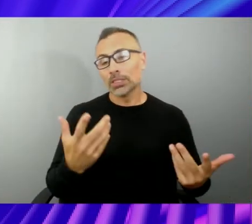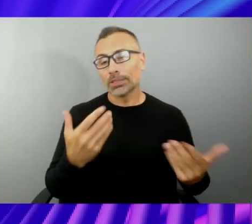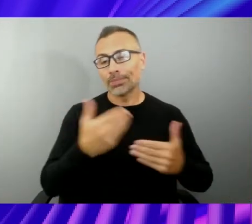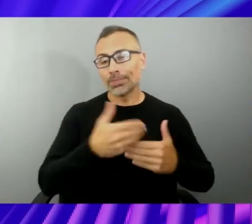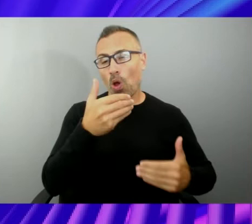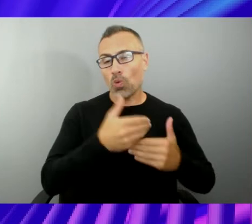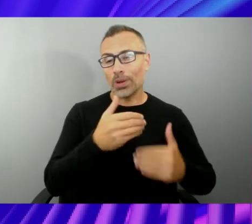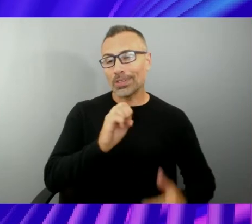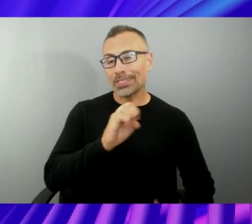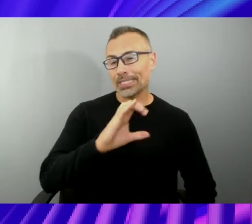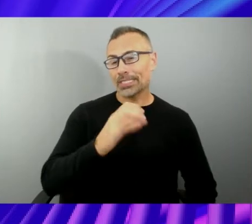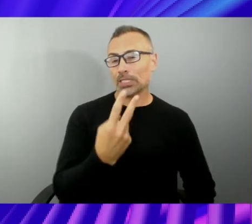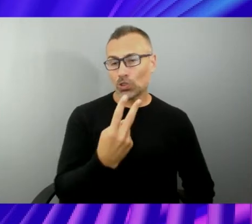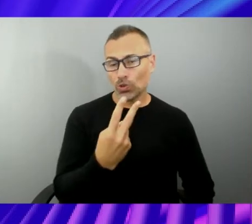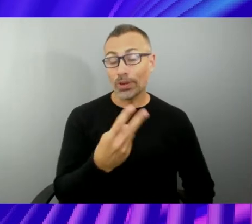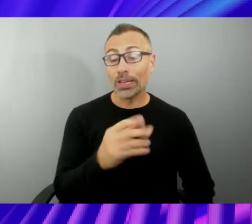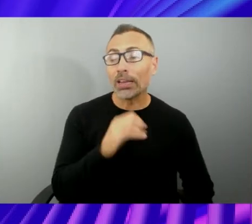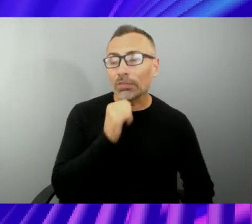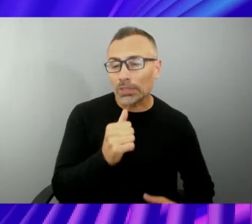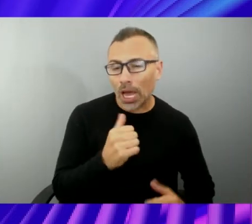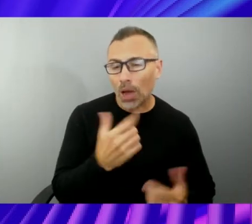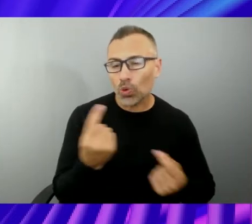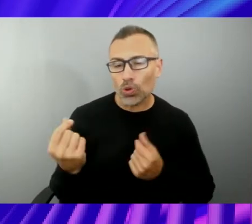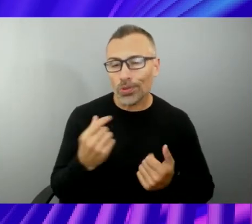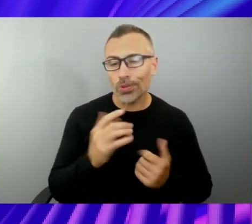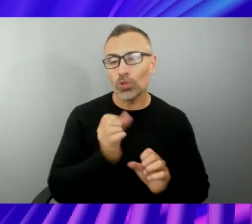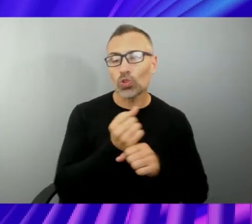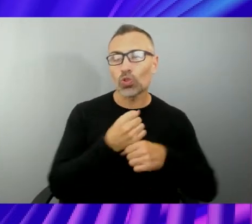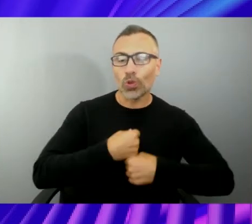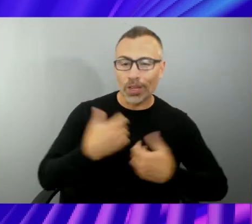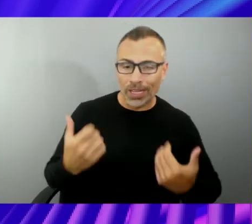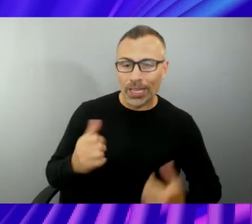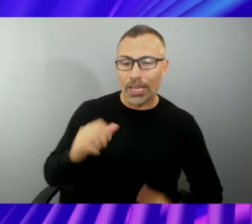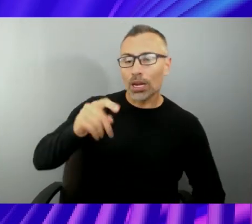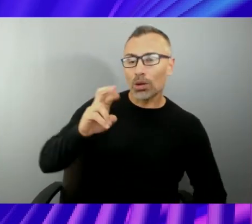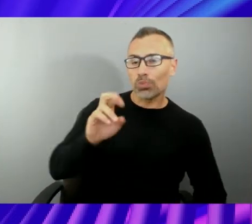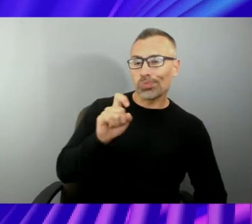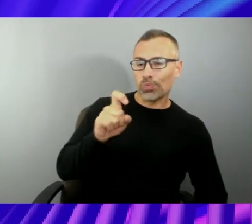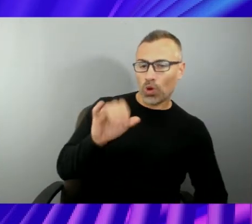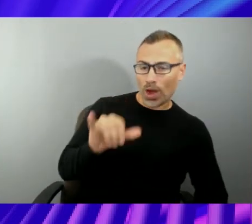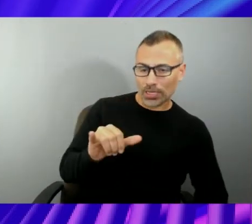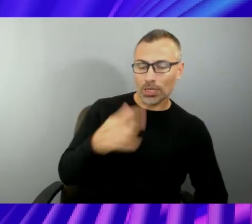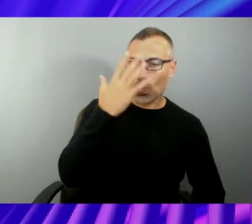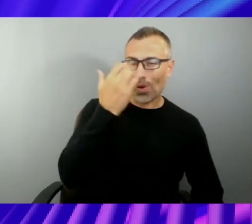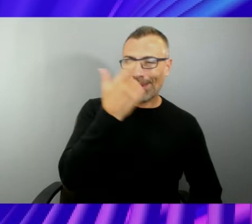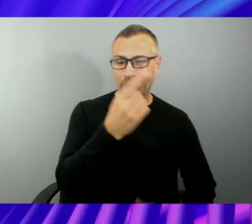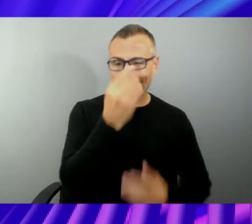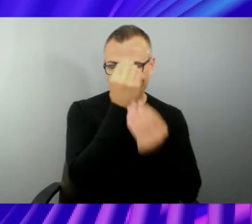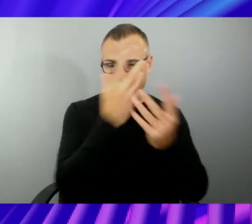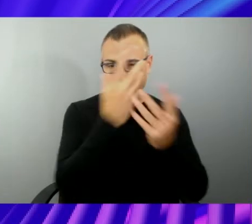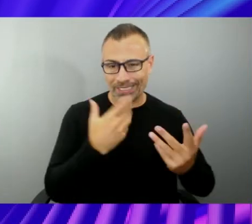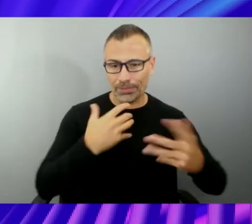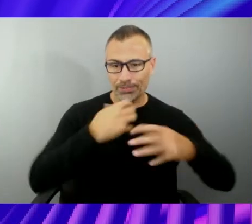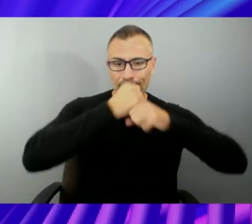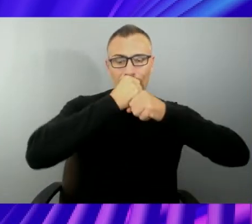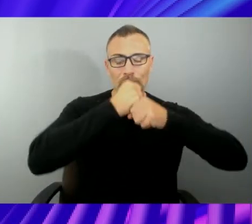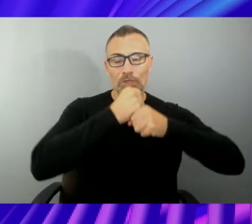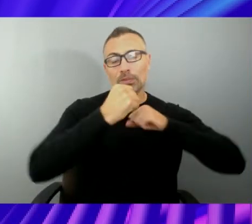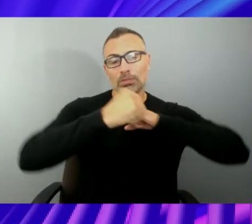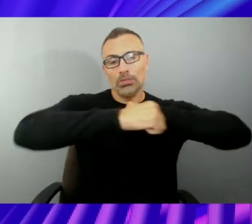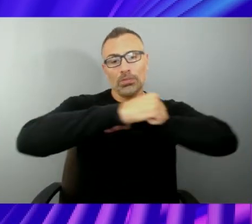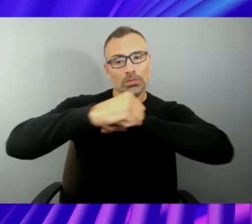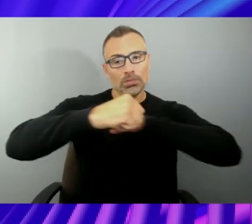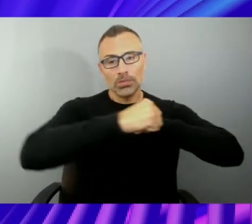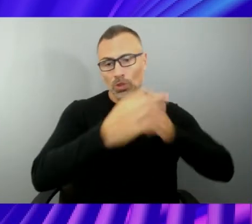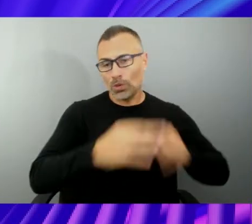proxy because we don't want to open to the public world because it's your source of data. Security is important. We are into the reinforced. Yes, that's why we're here. Security is very important,